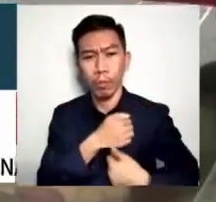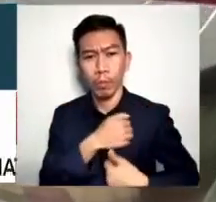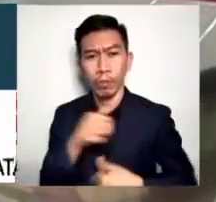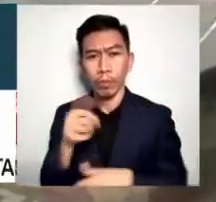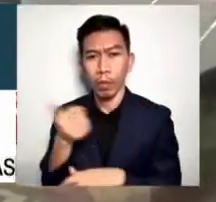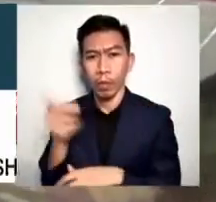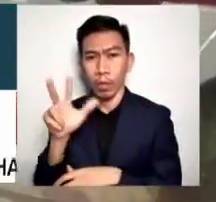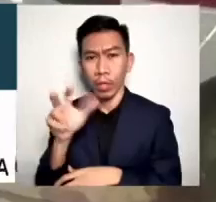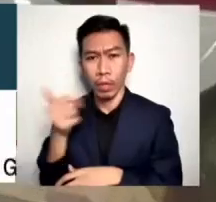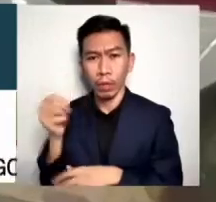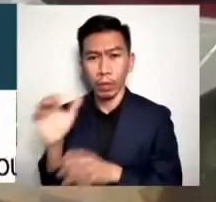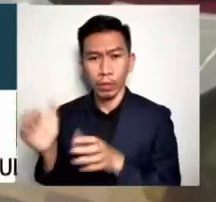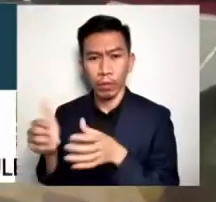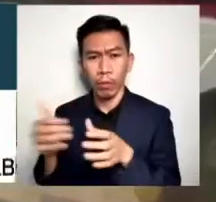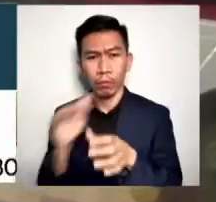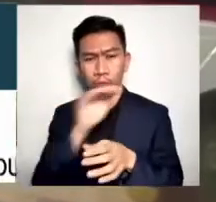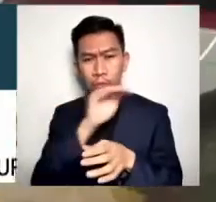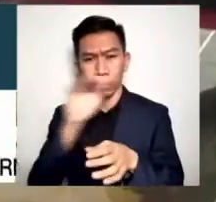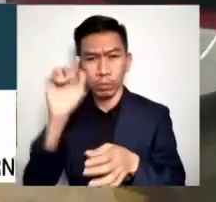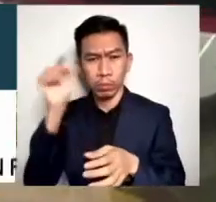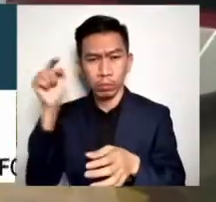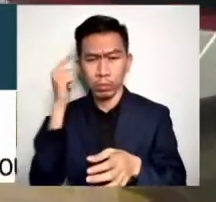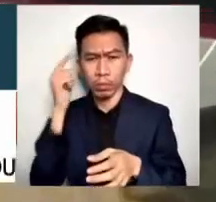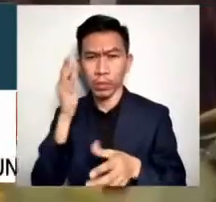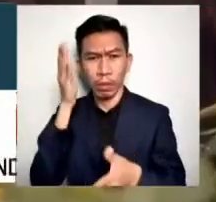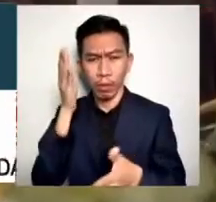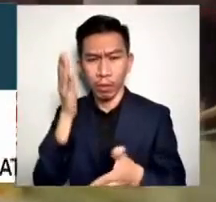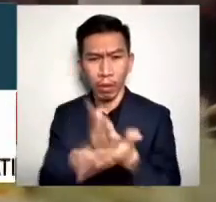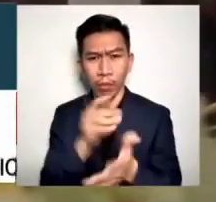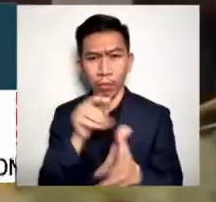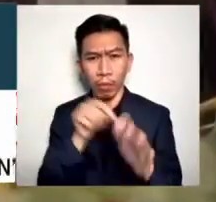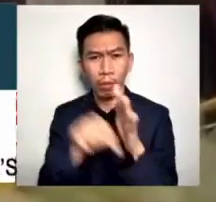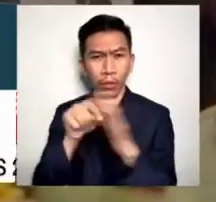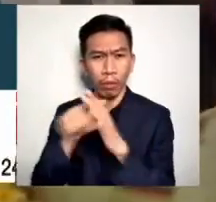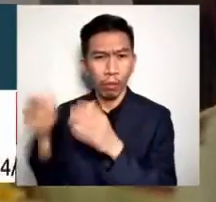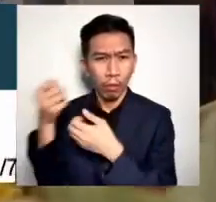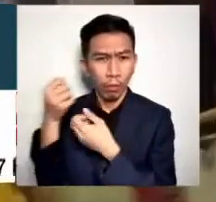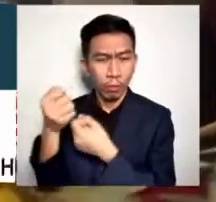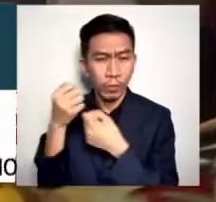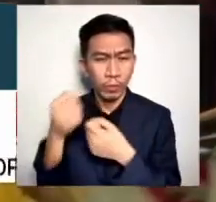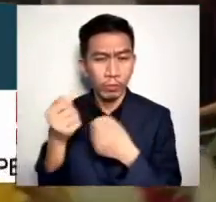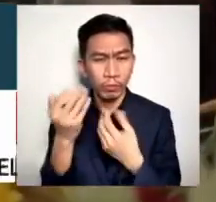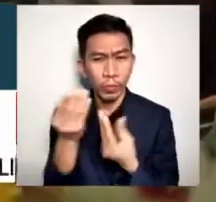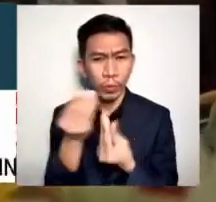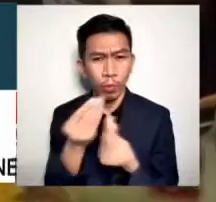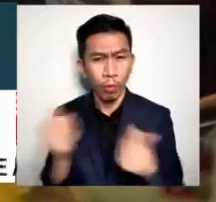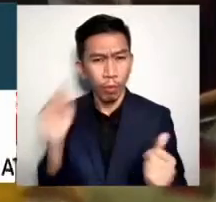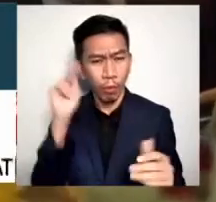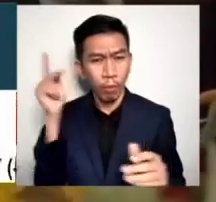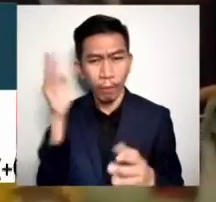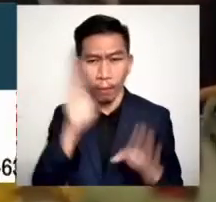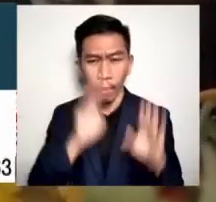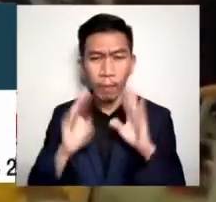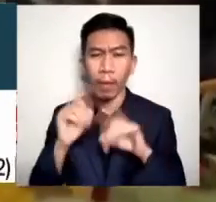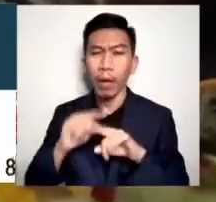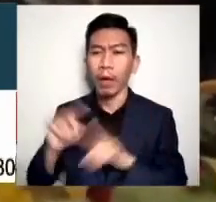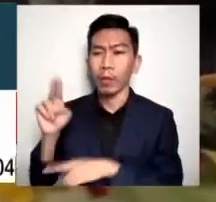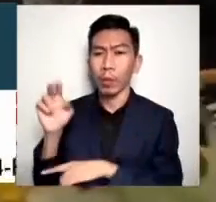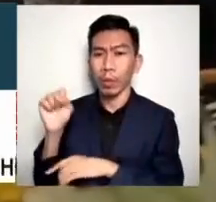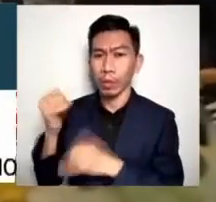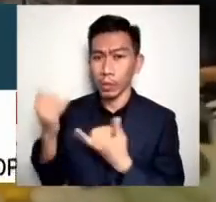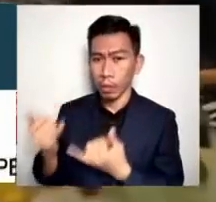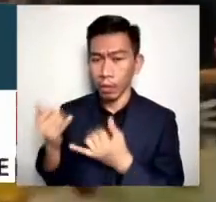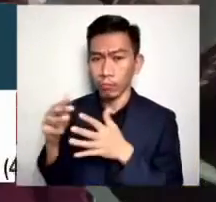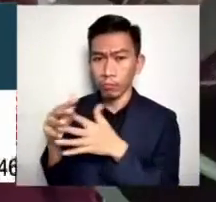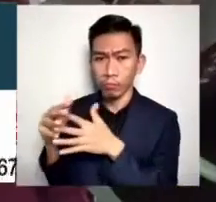forces to stop killing peaceful demonstrators and resolve political issues. The U.S., meanwhile, has suspended all trade engagement